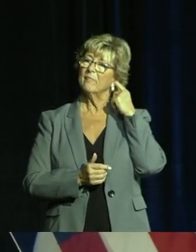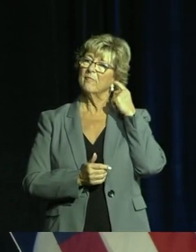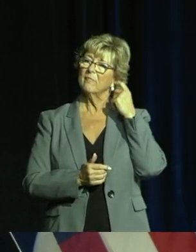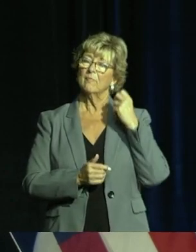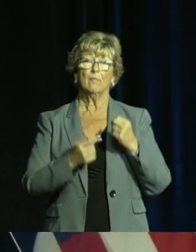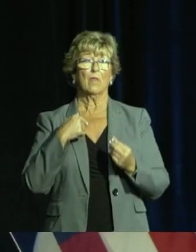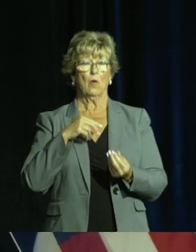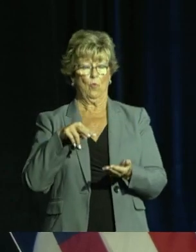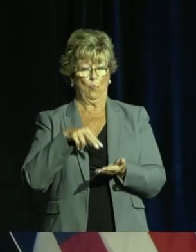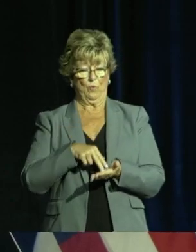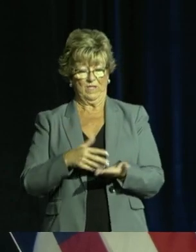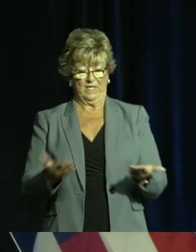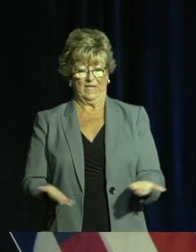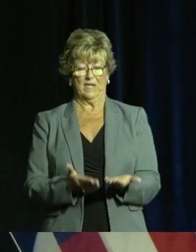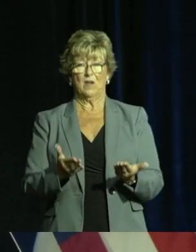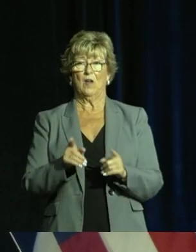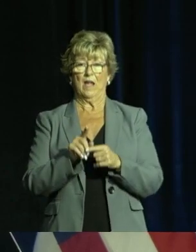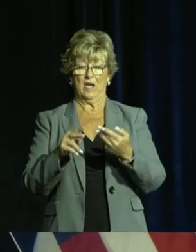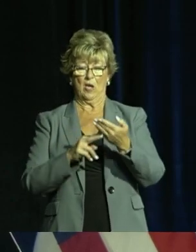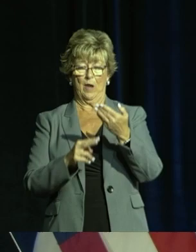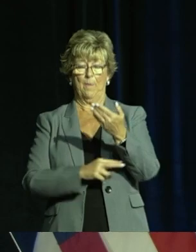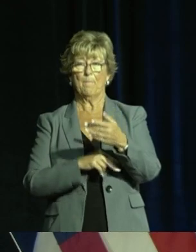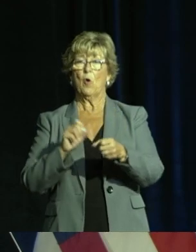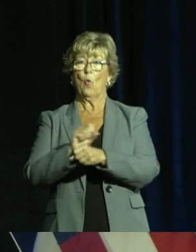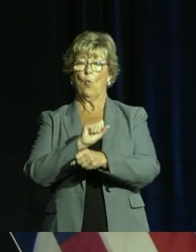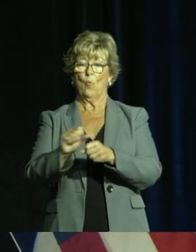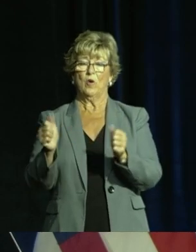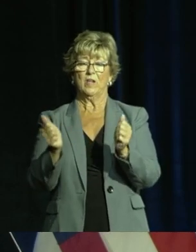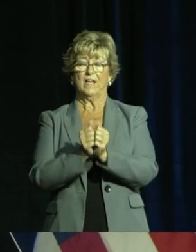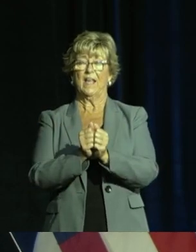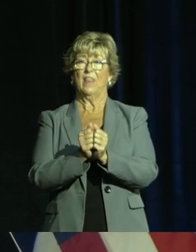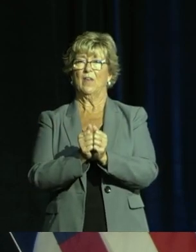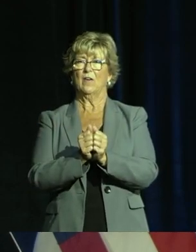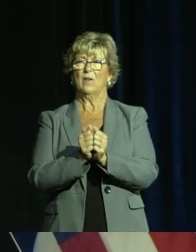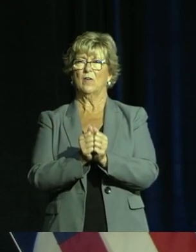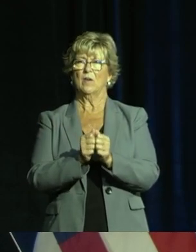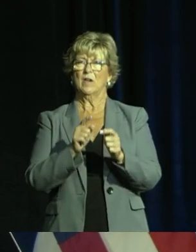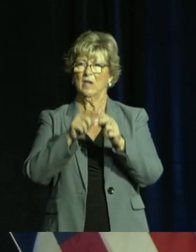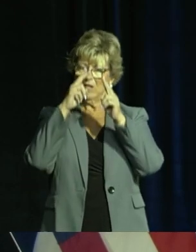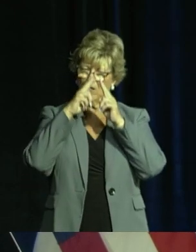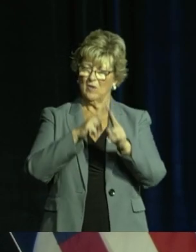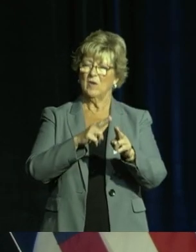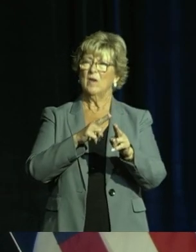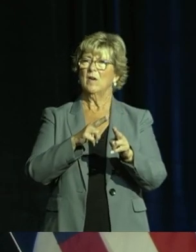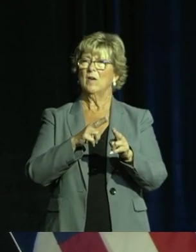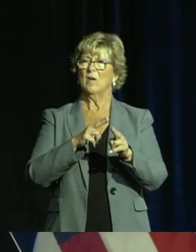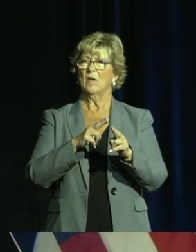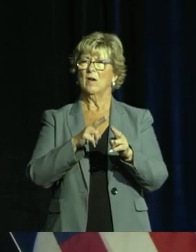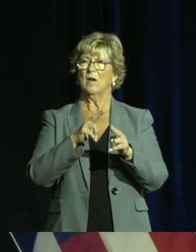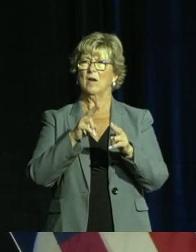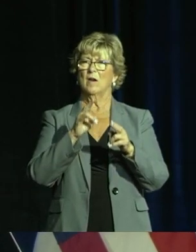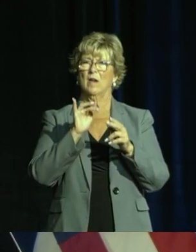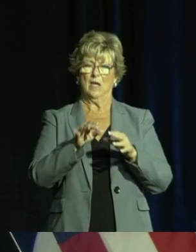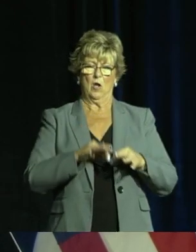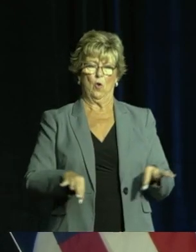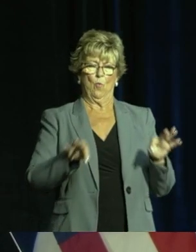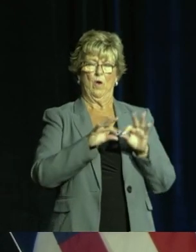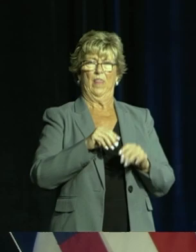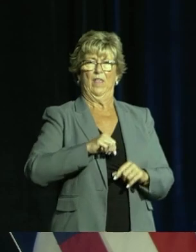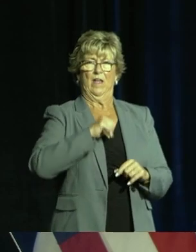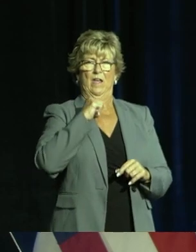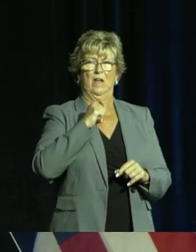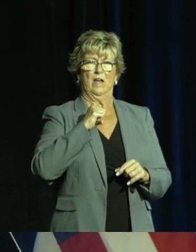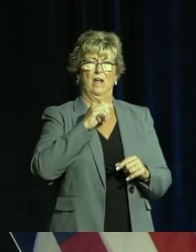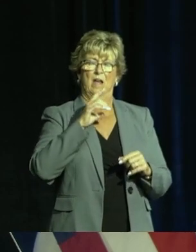We stand before you as a bridge to work together with you in honoring the inherent worth and dignity